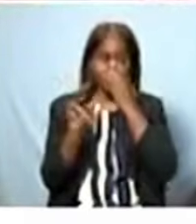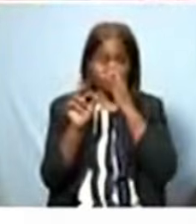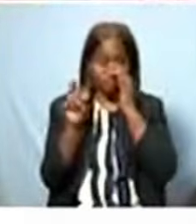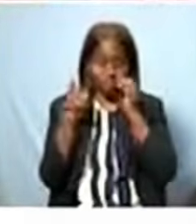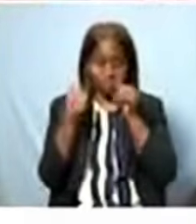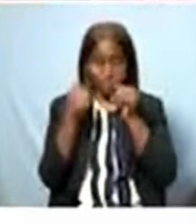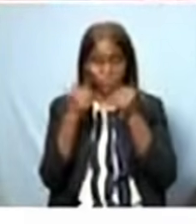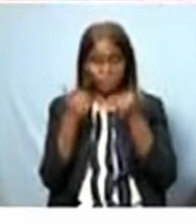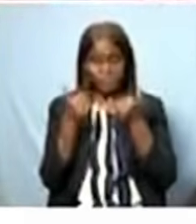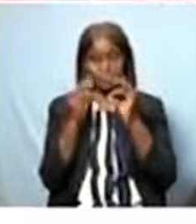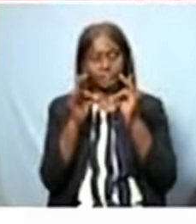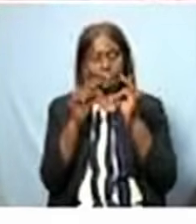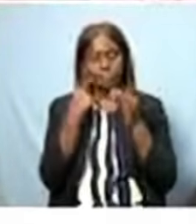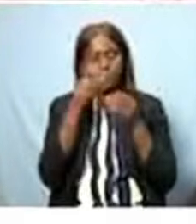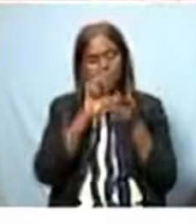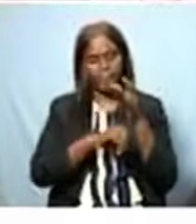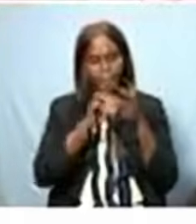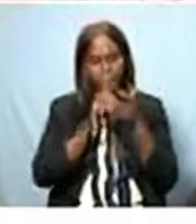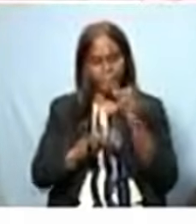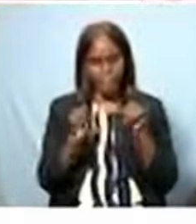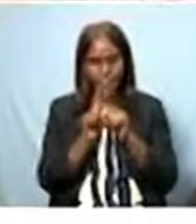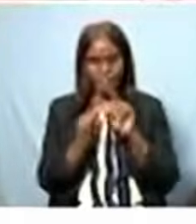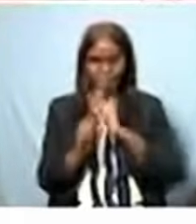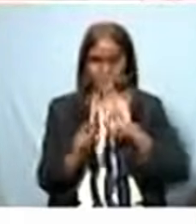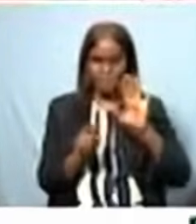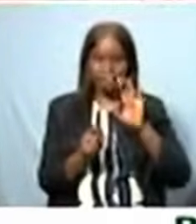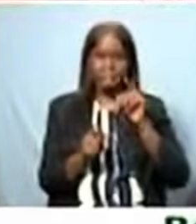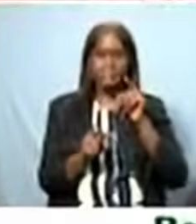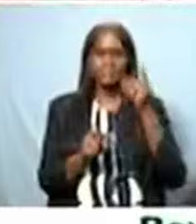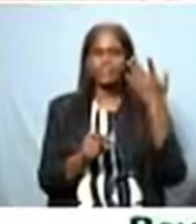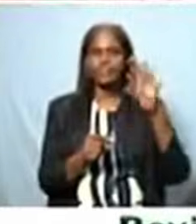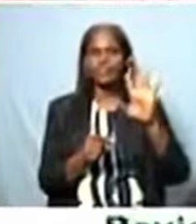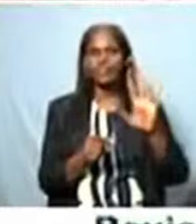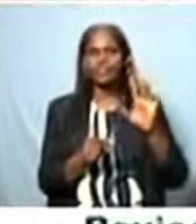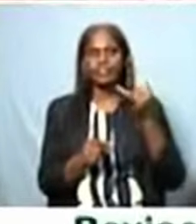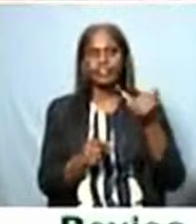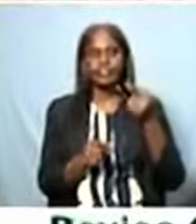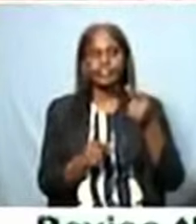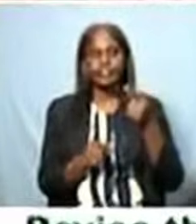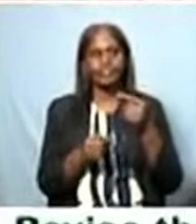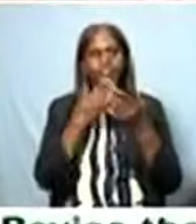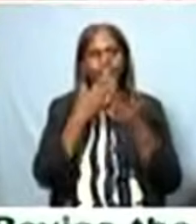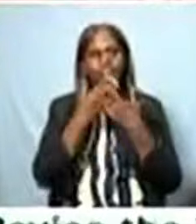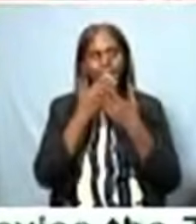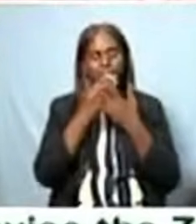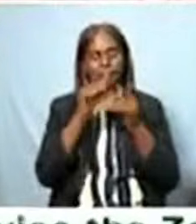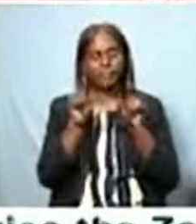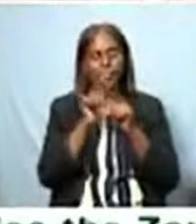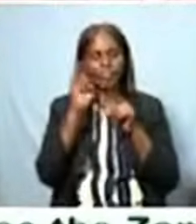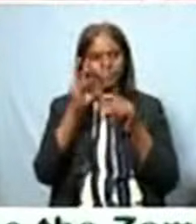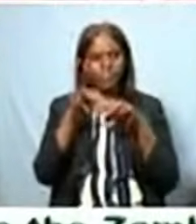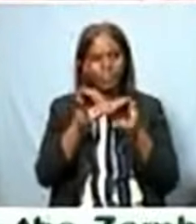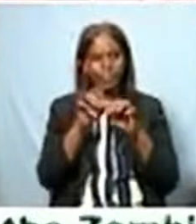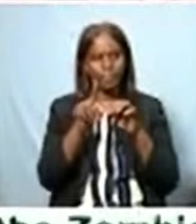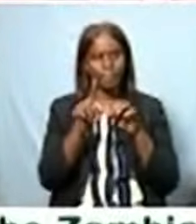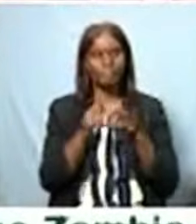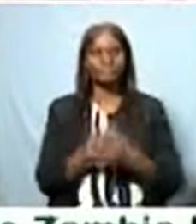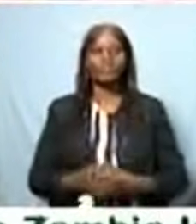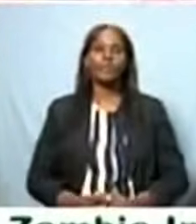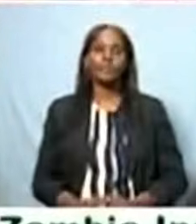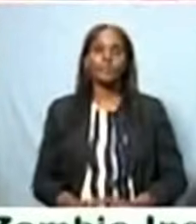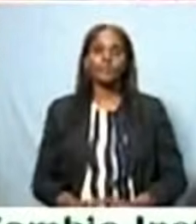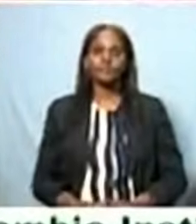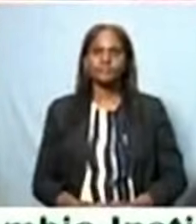a government who has removed a ban which was permanent. So that is progress, and will continue to